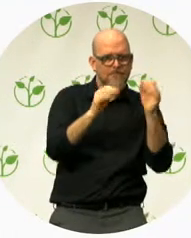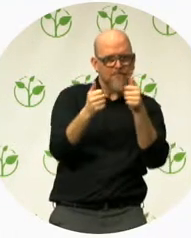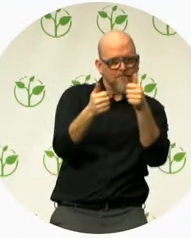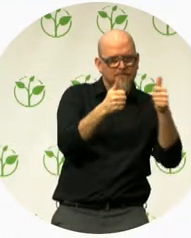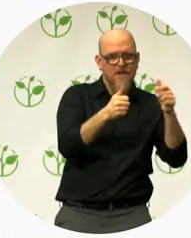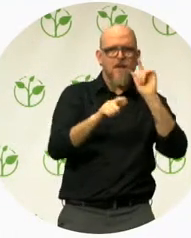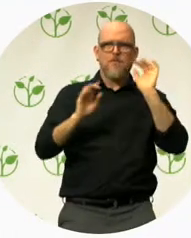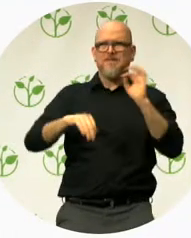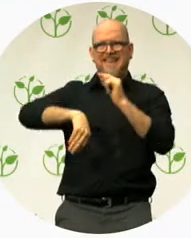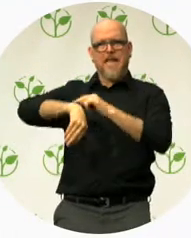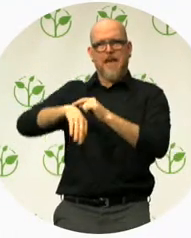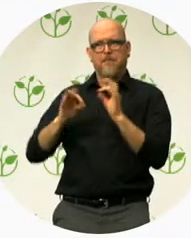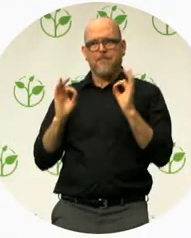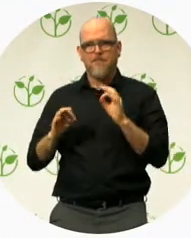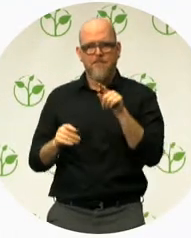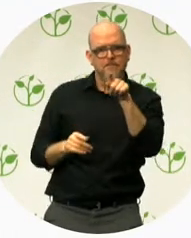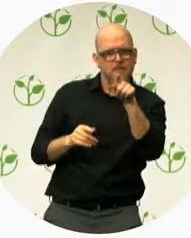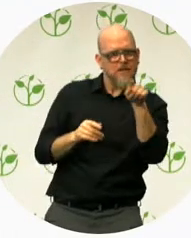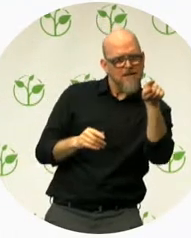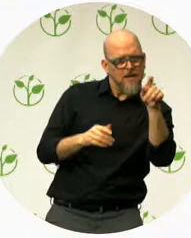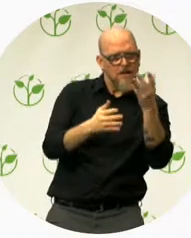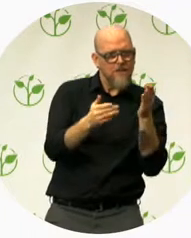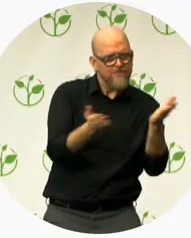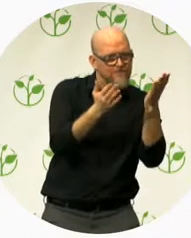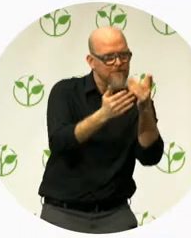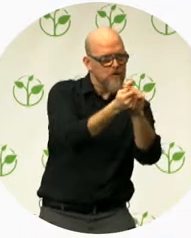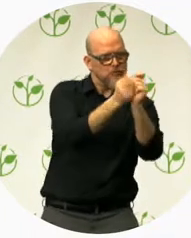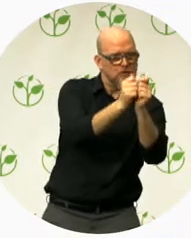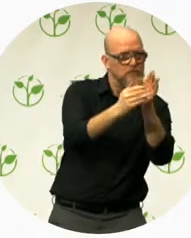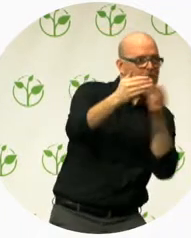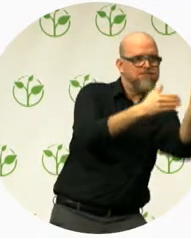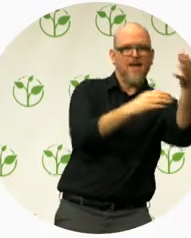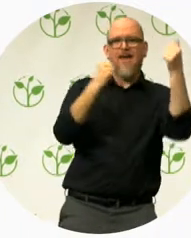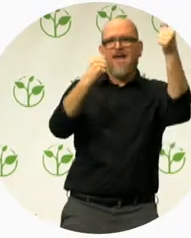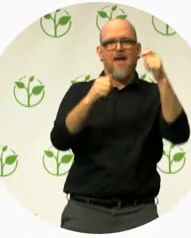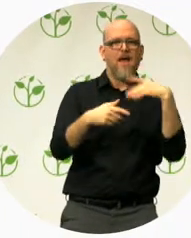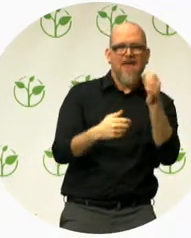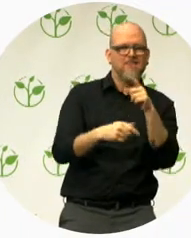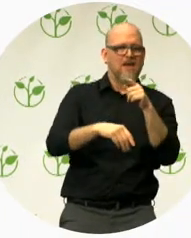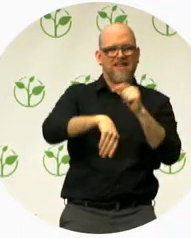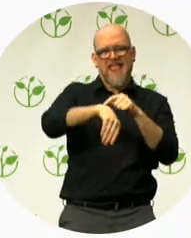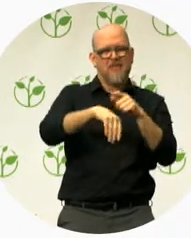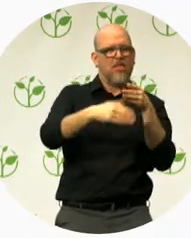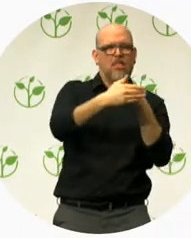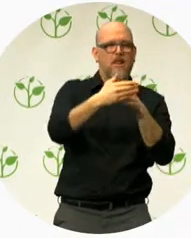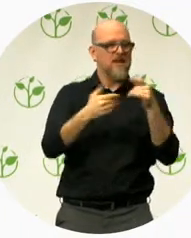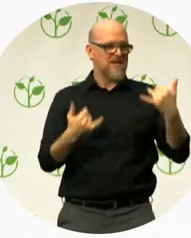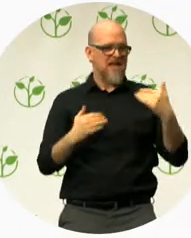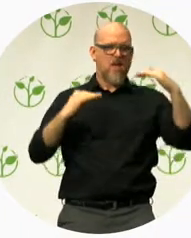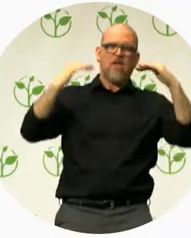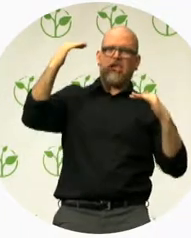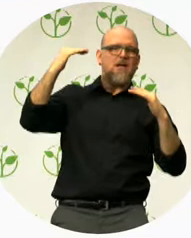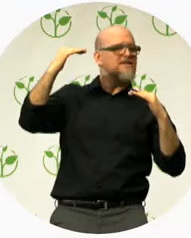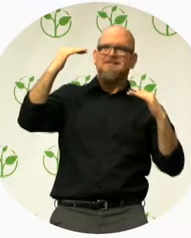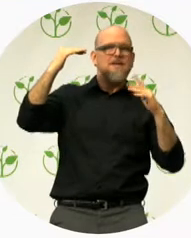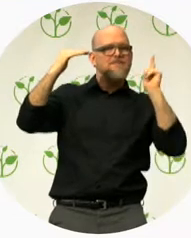trouble. So this is the new inequality. Are you in the world of being able to contribute